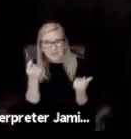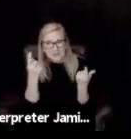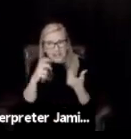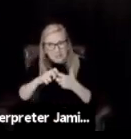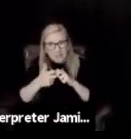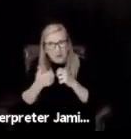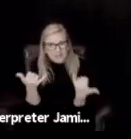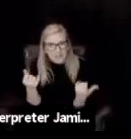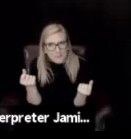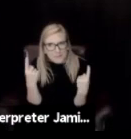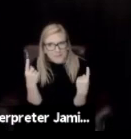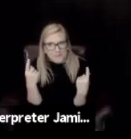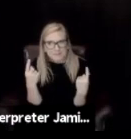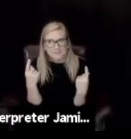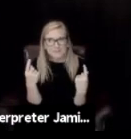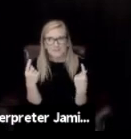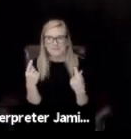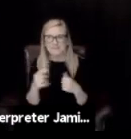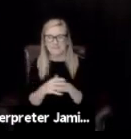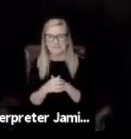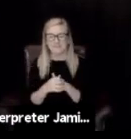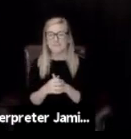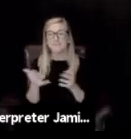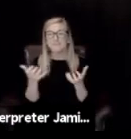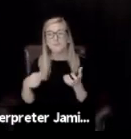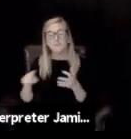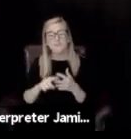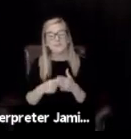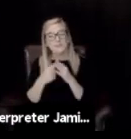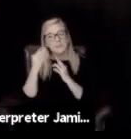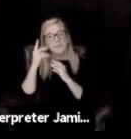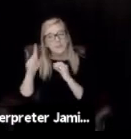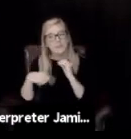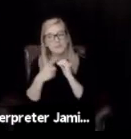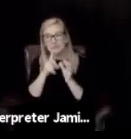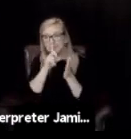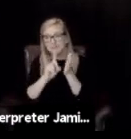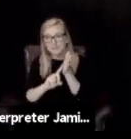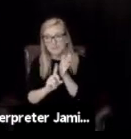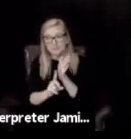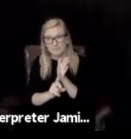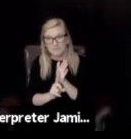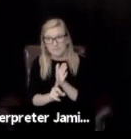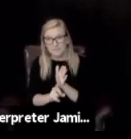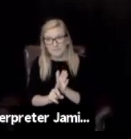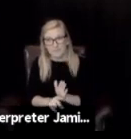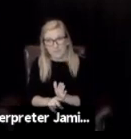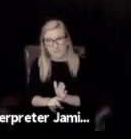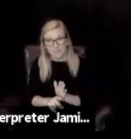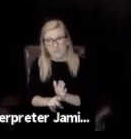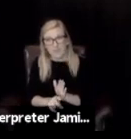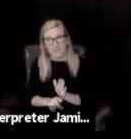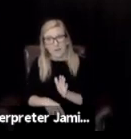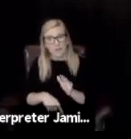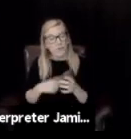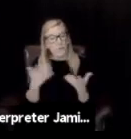Get that? So I want you to begin to think about and do research on what are the core problems that